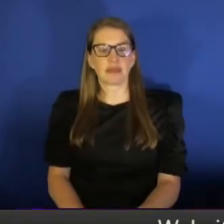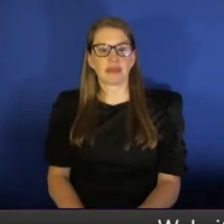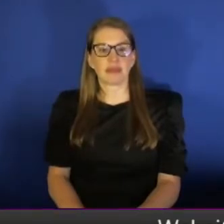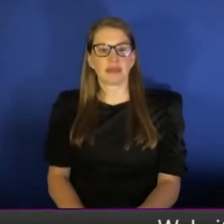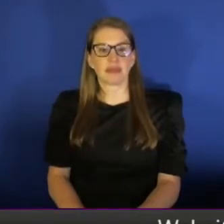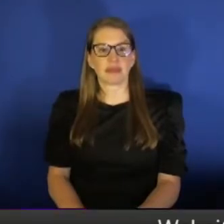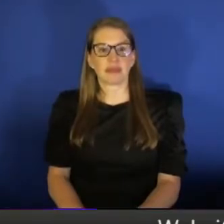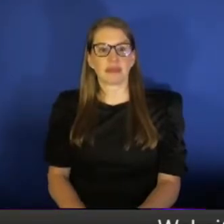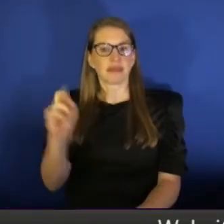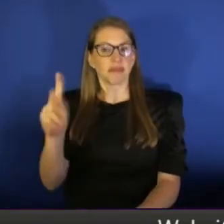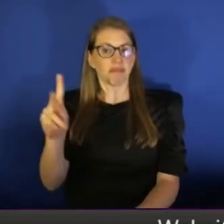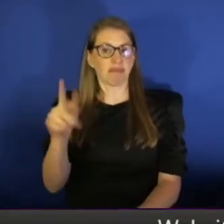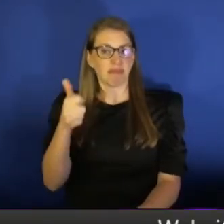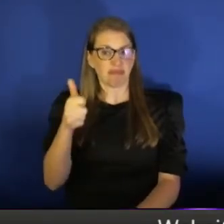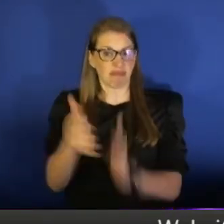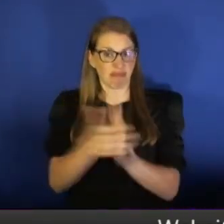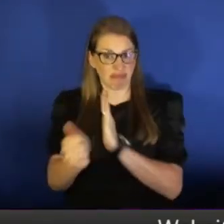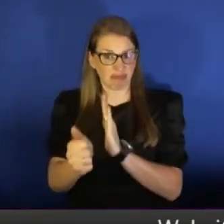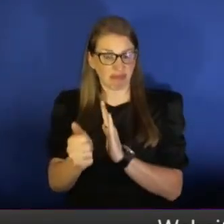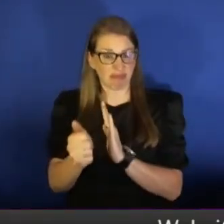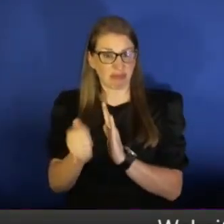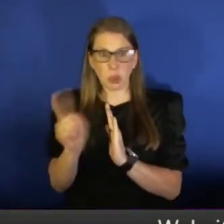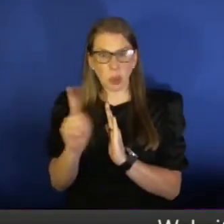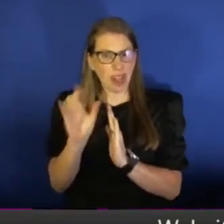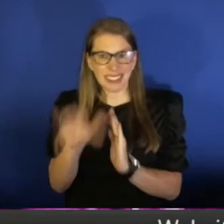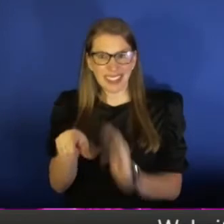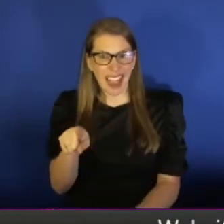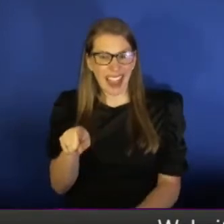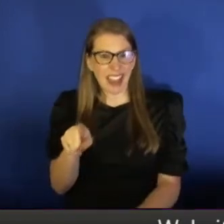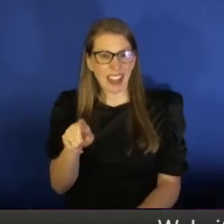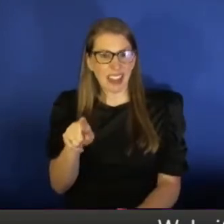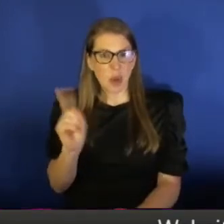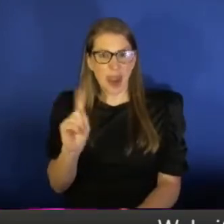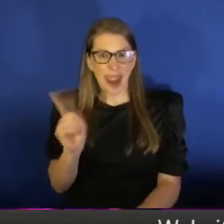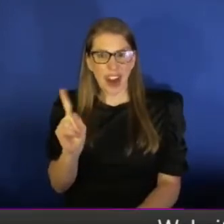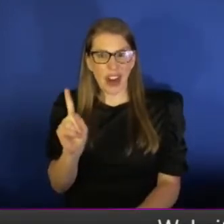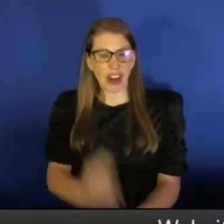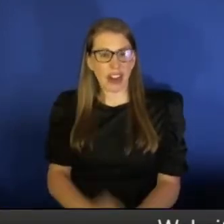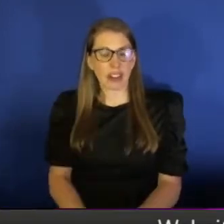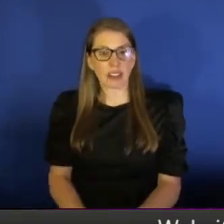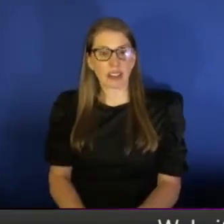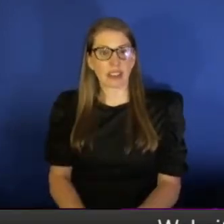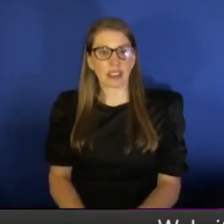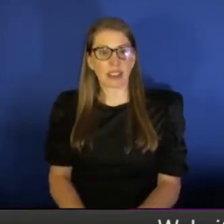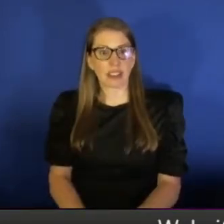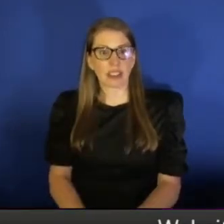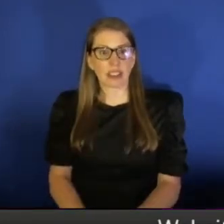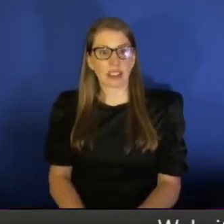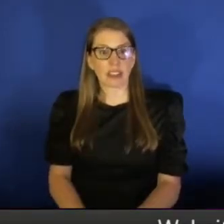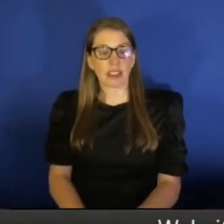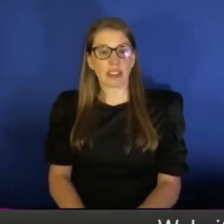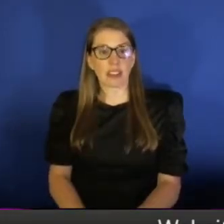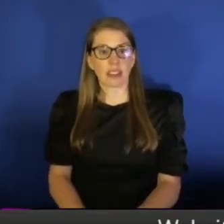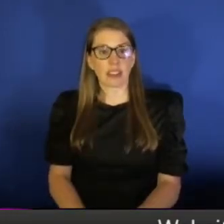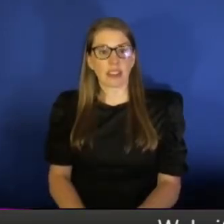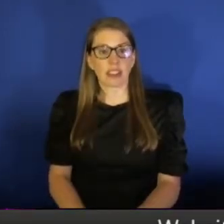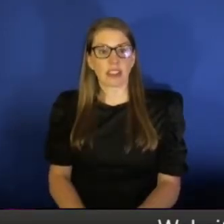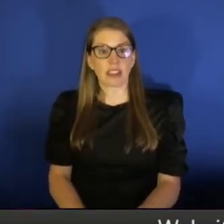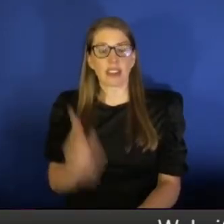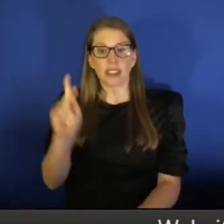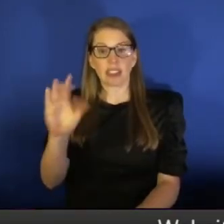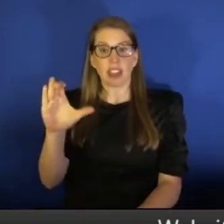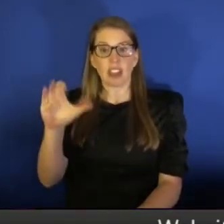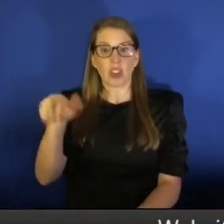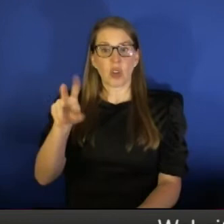Okay, you're good. Where was this? Where are you doing this? So I'm doing this at Quixotic Entertainment, which is in Kansas City, right across